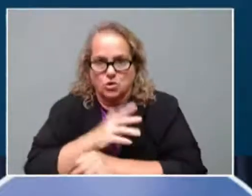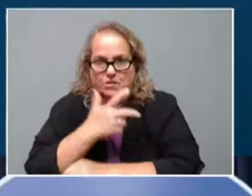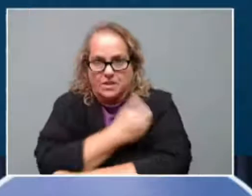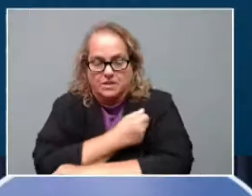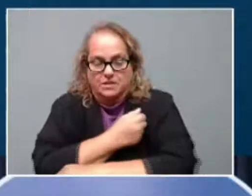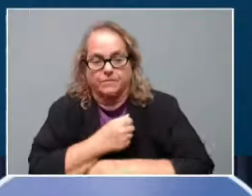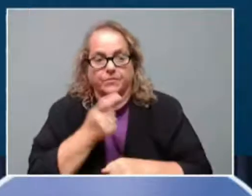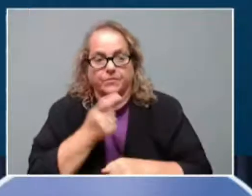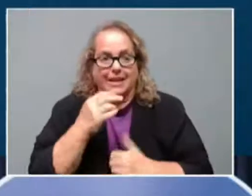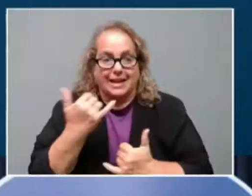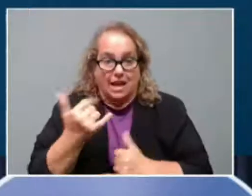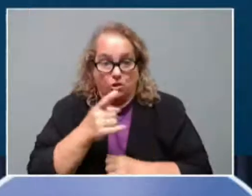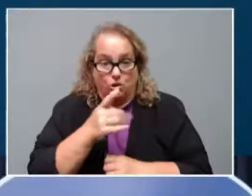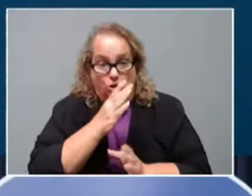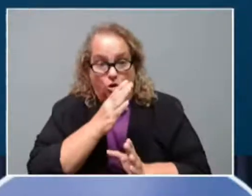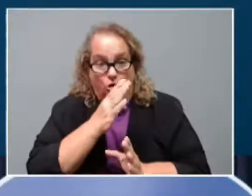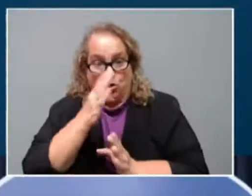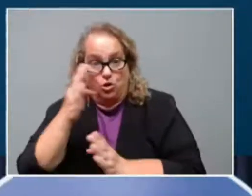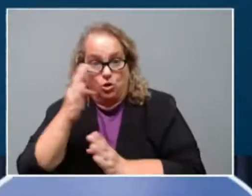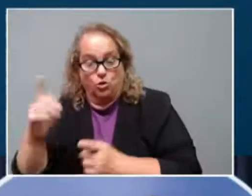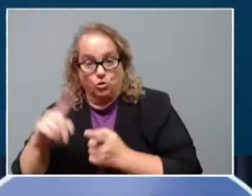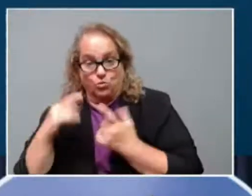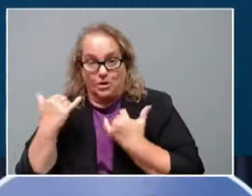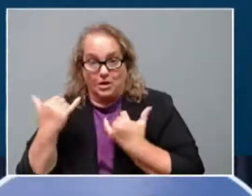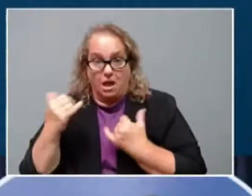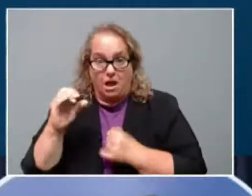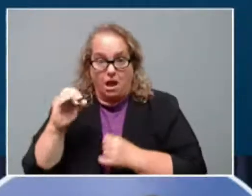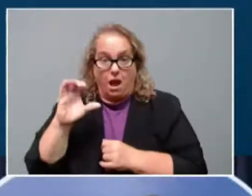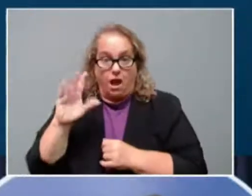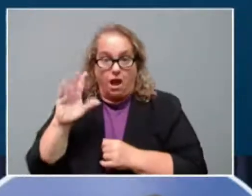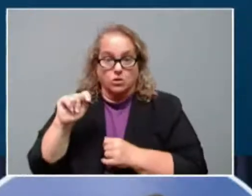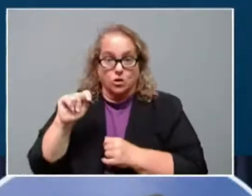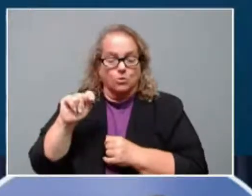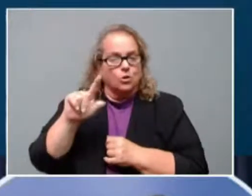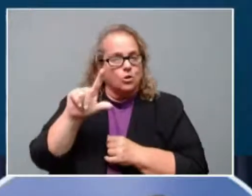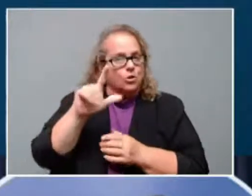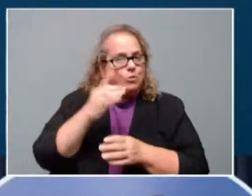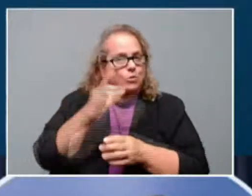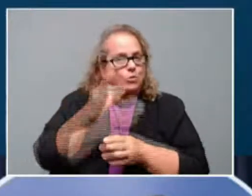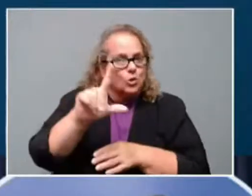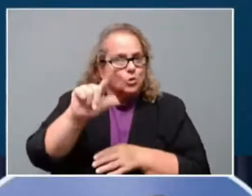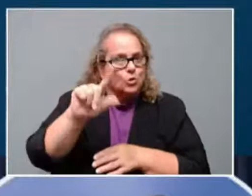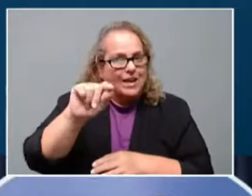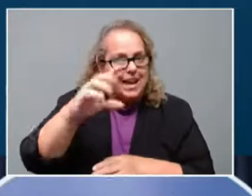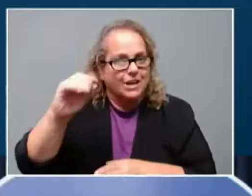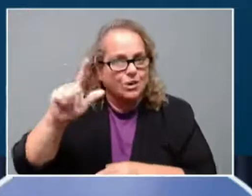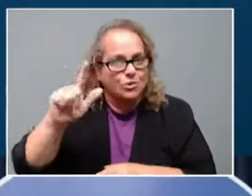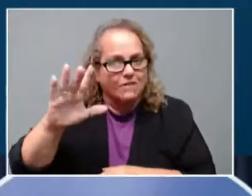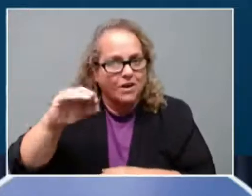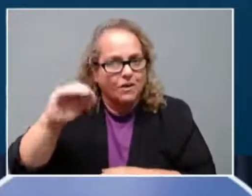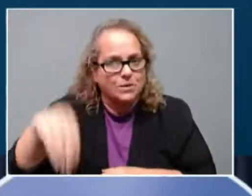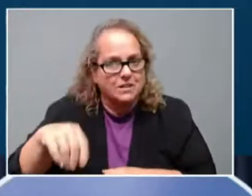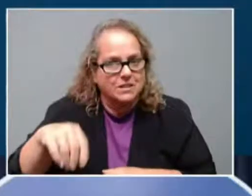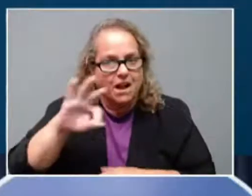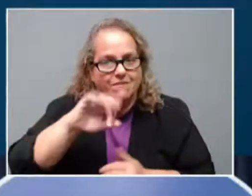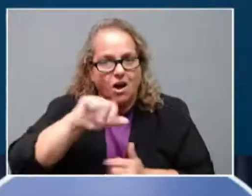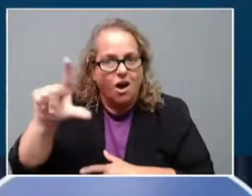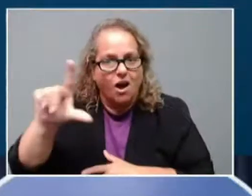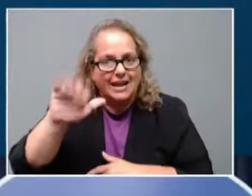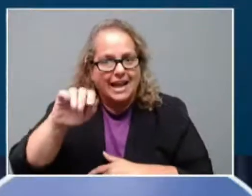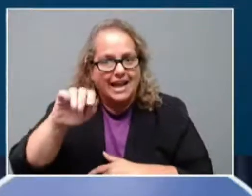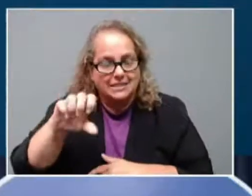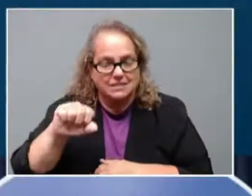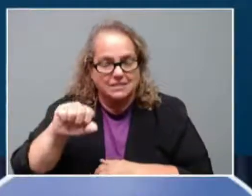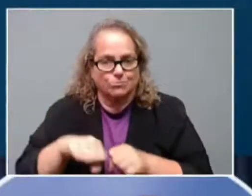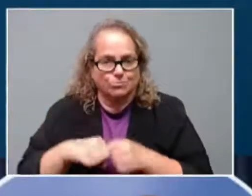the way through October, and we're now between 20 and 25% of all cases. I can show you that